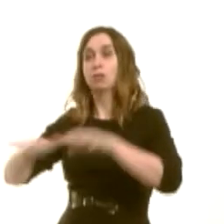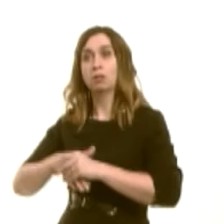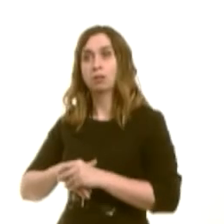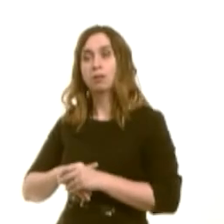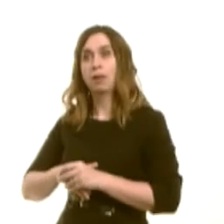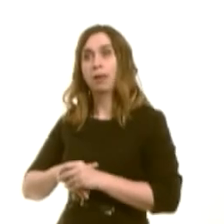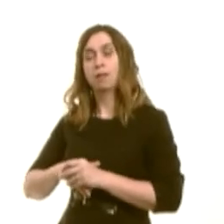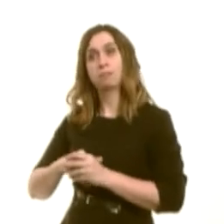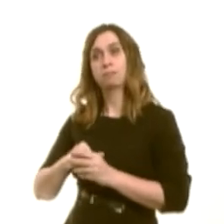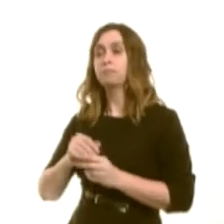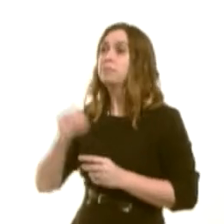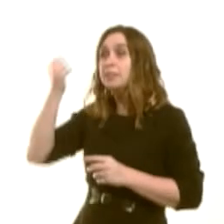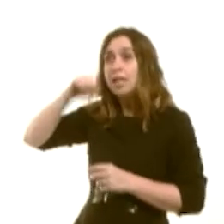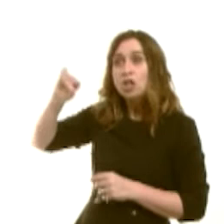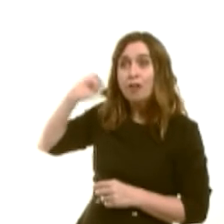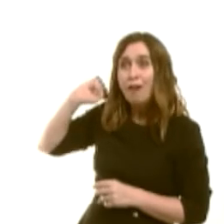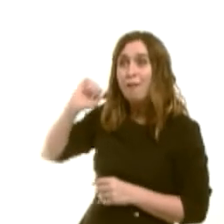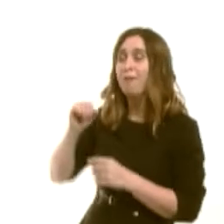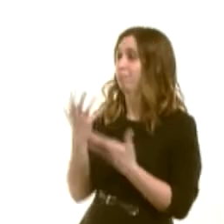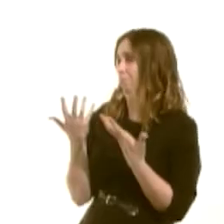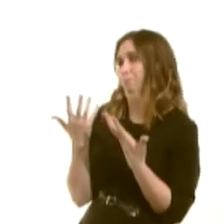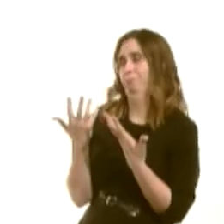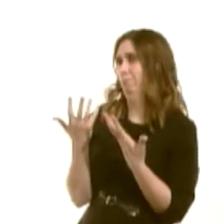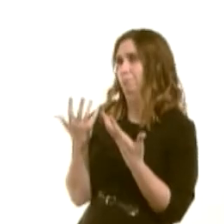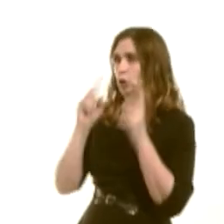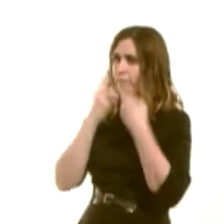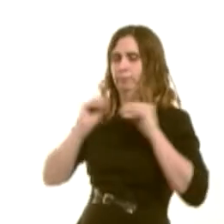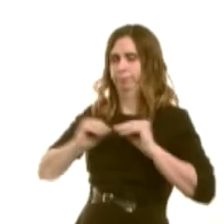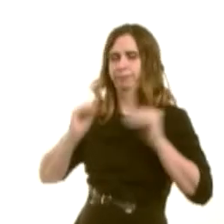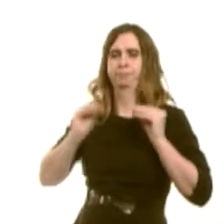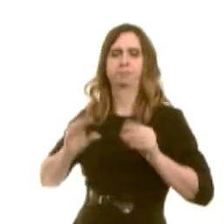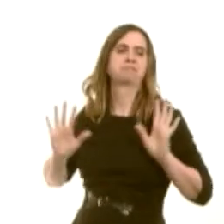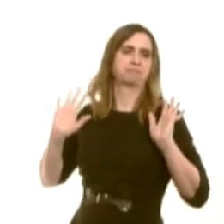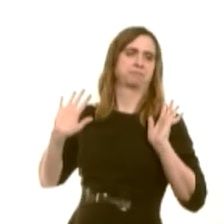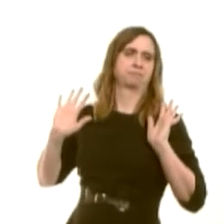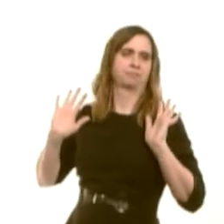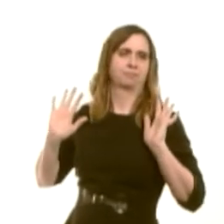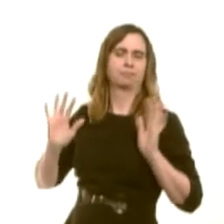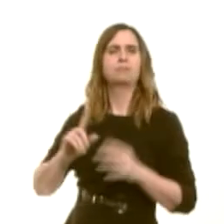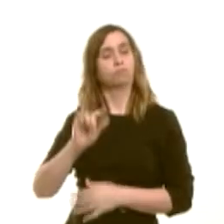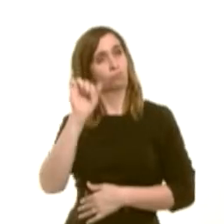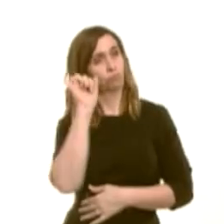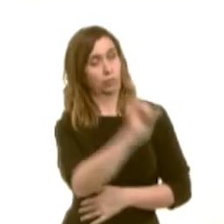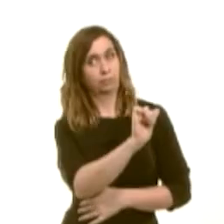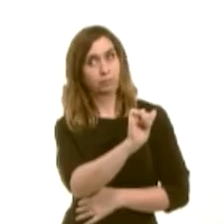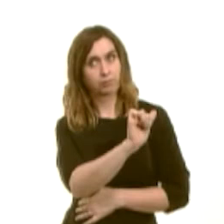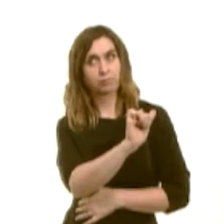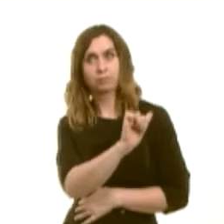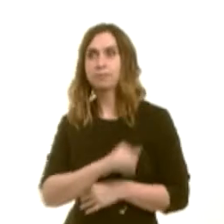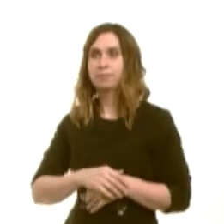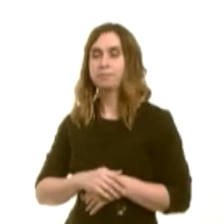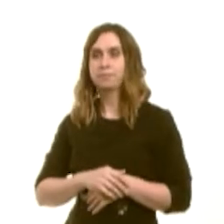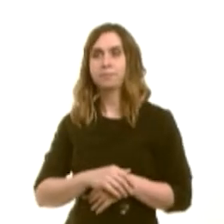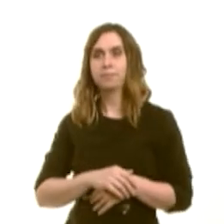that 10 years ago that wasn't quite as clear as far as universities were concerned. But it's absolutely right to say, and I'll give you